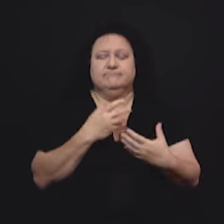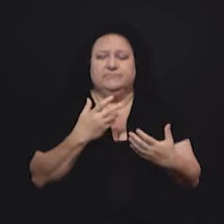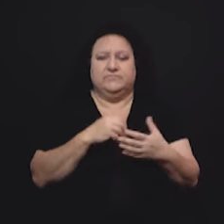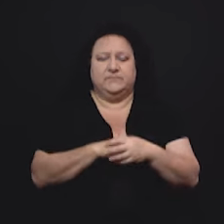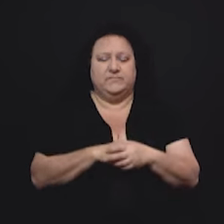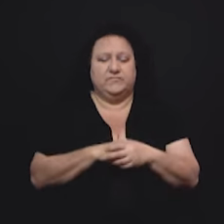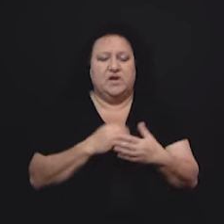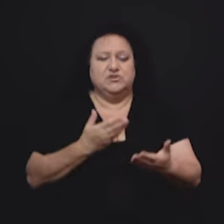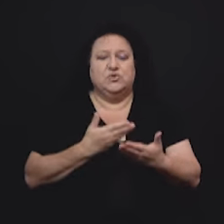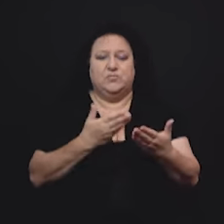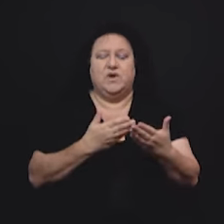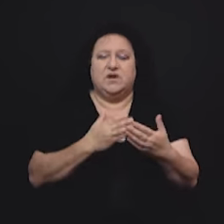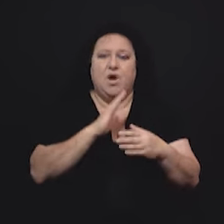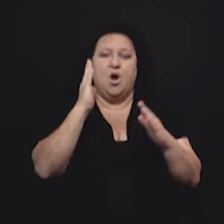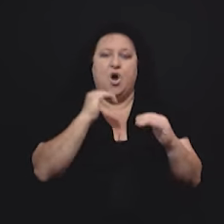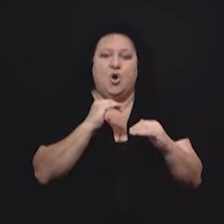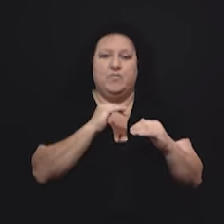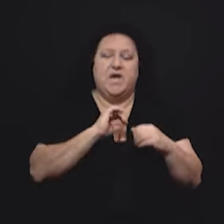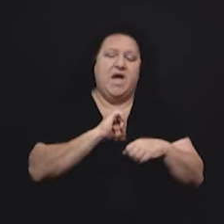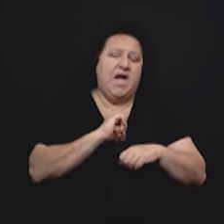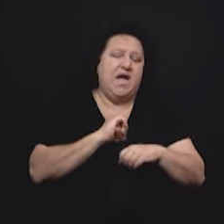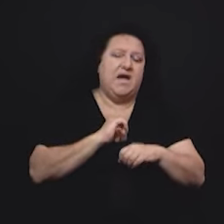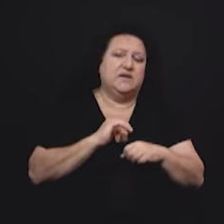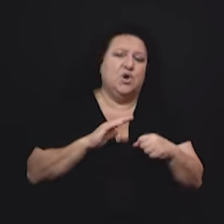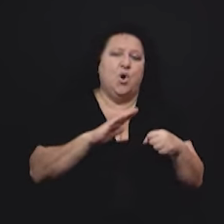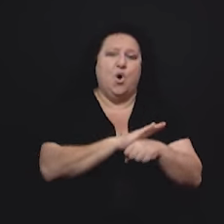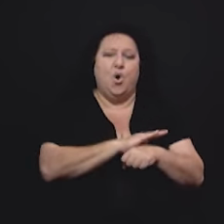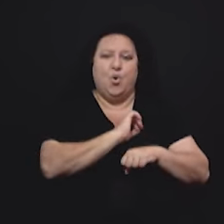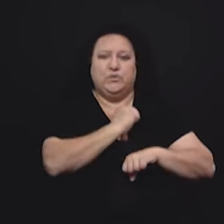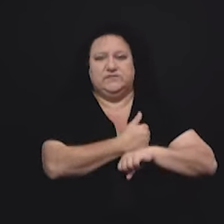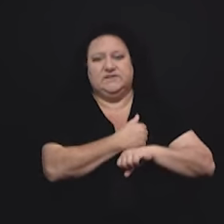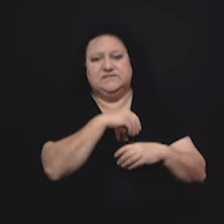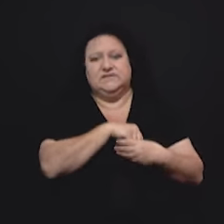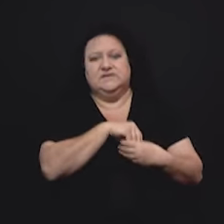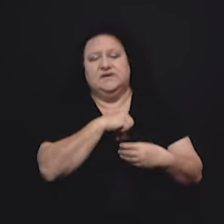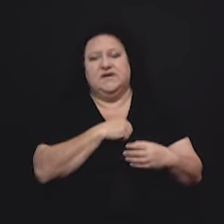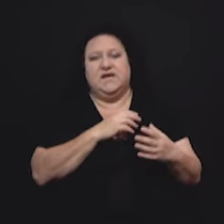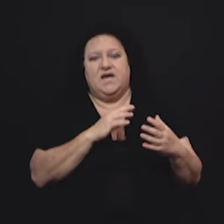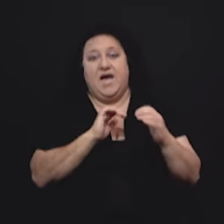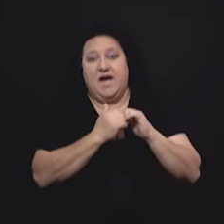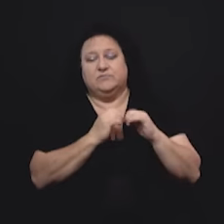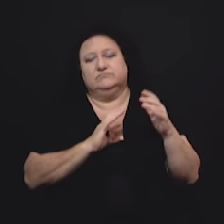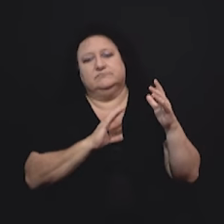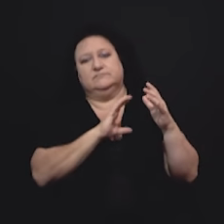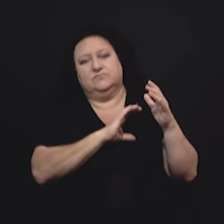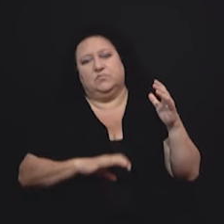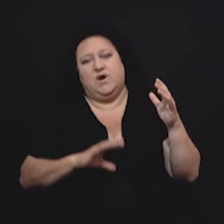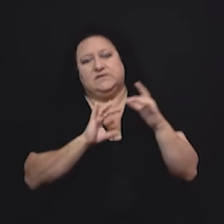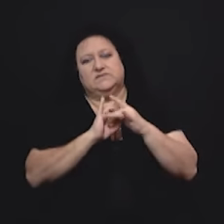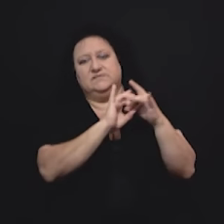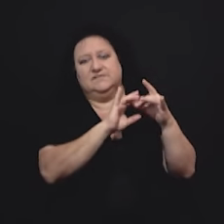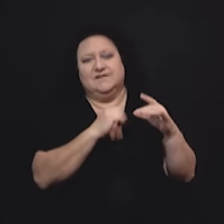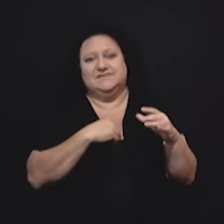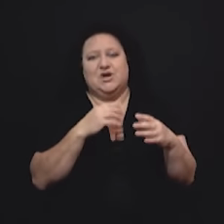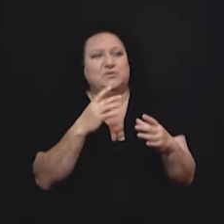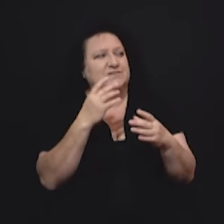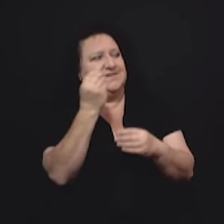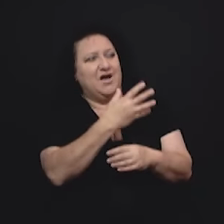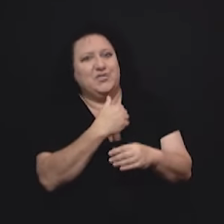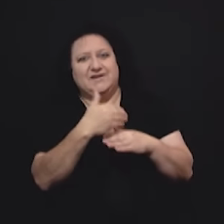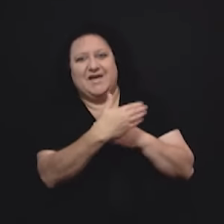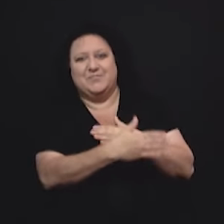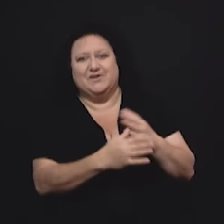bring hope and wholeness through Christ. Look at your neighbor and say, to bring hope and wholeness. Give you a chance to wake up. Look at your other neighbor and